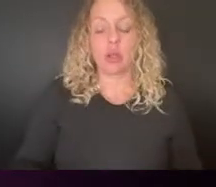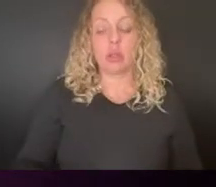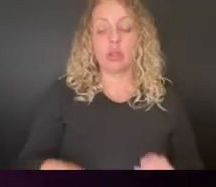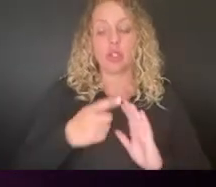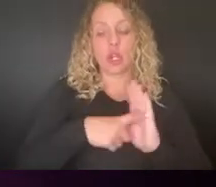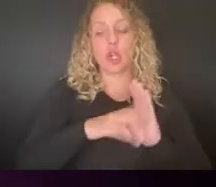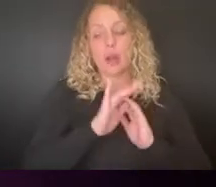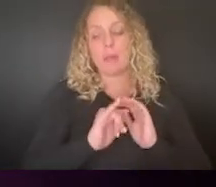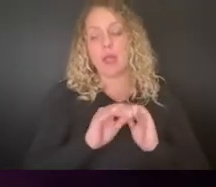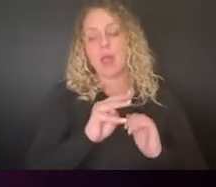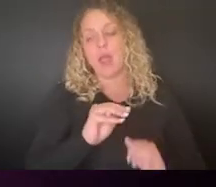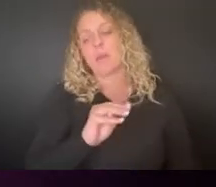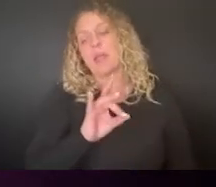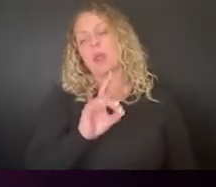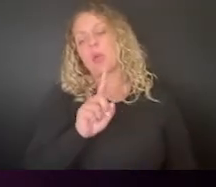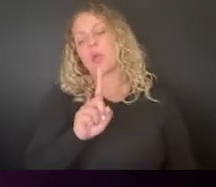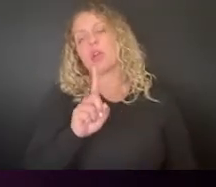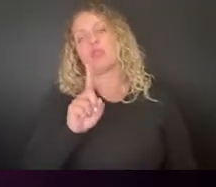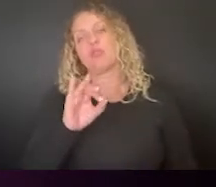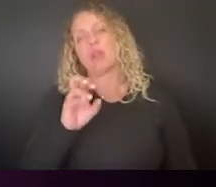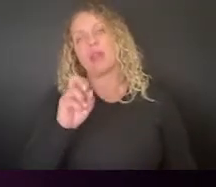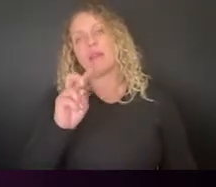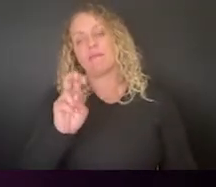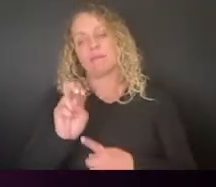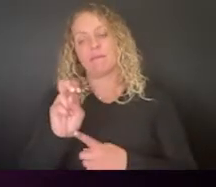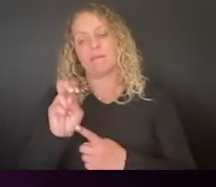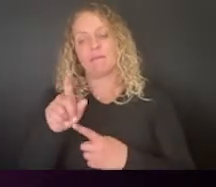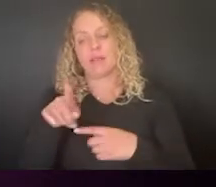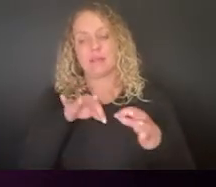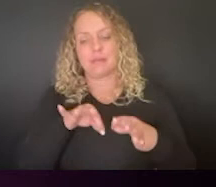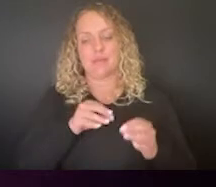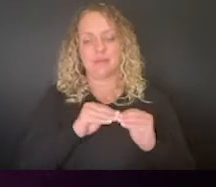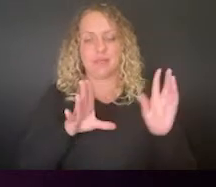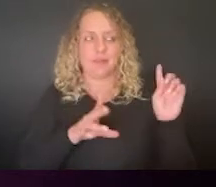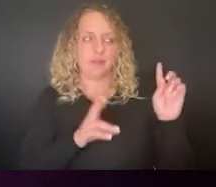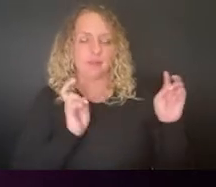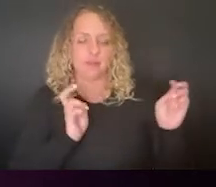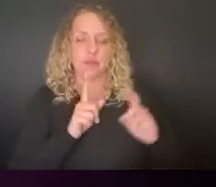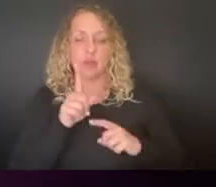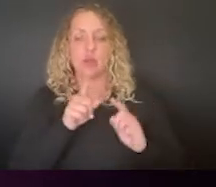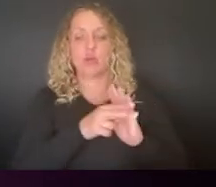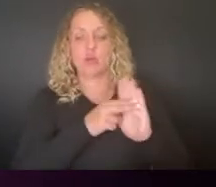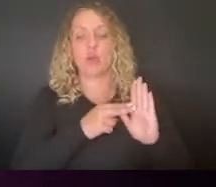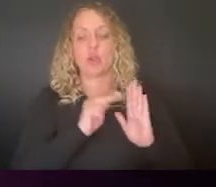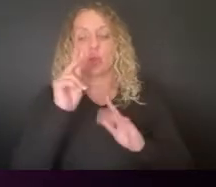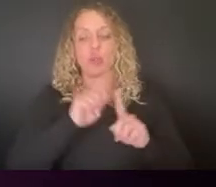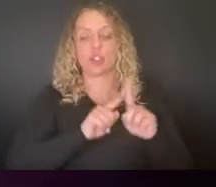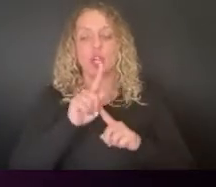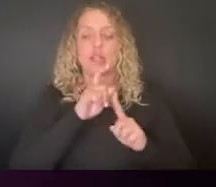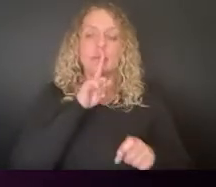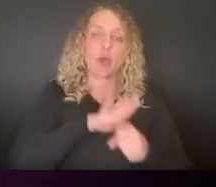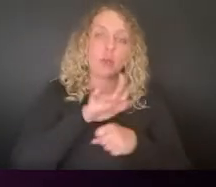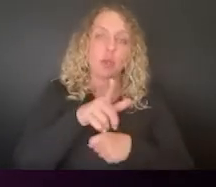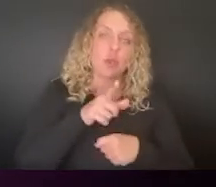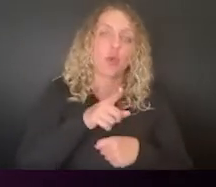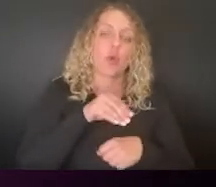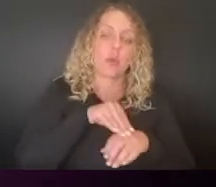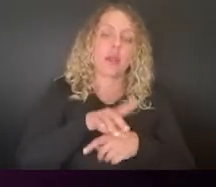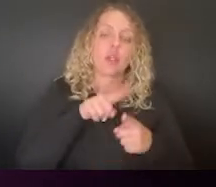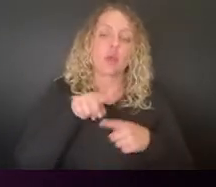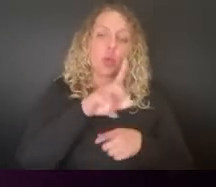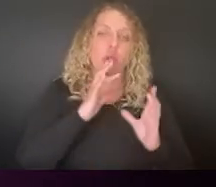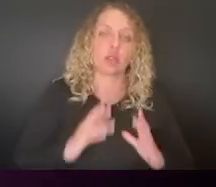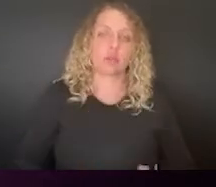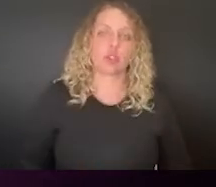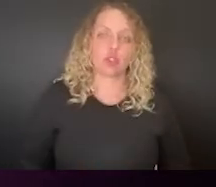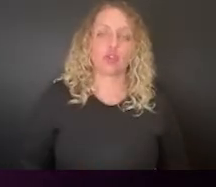Star. You may ask, what is a brand North Star? Well, there's this article by M81 Creative that gives a